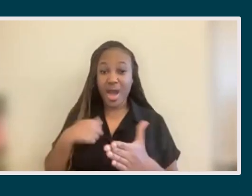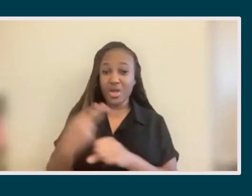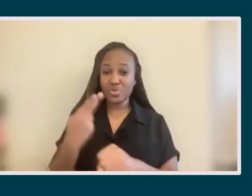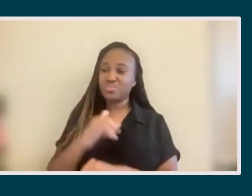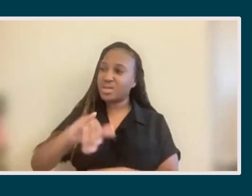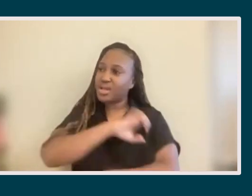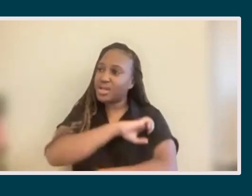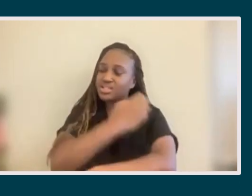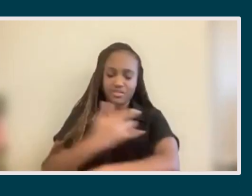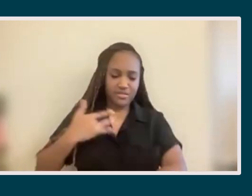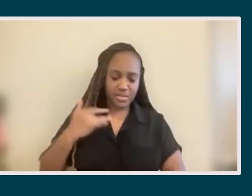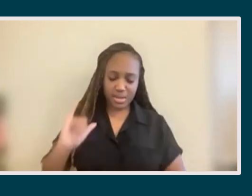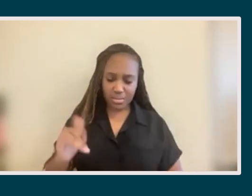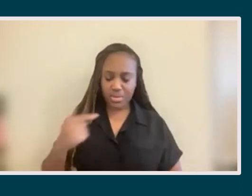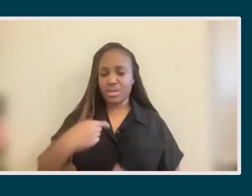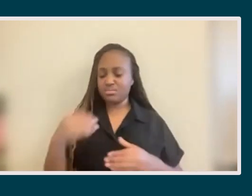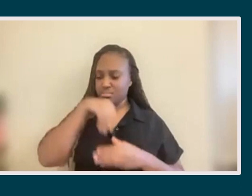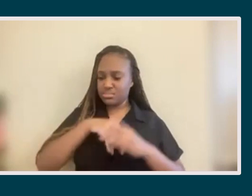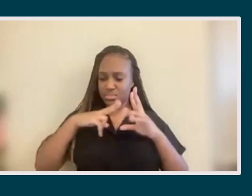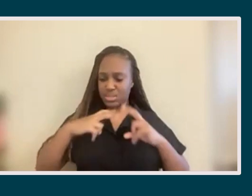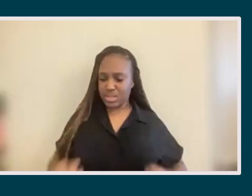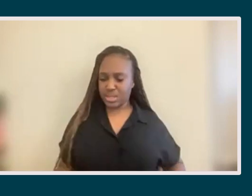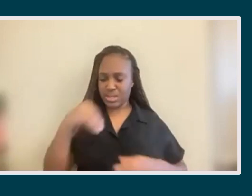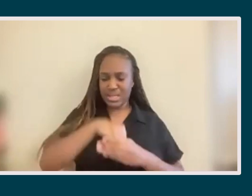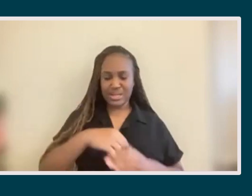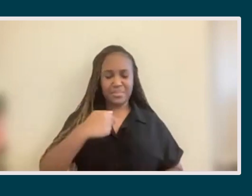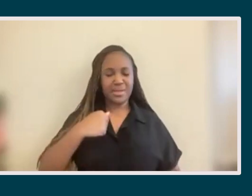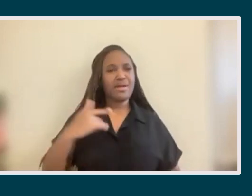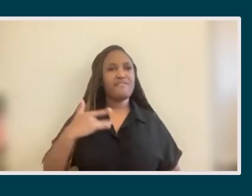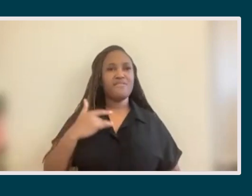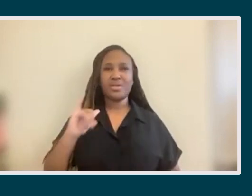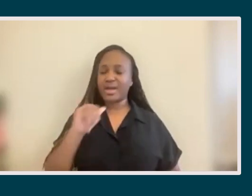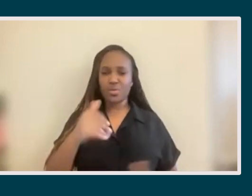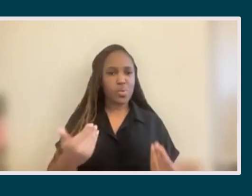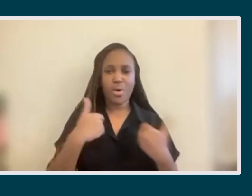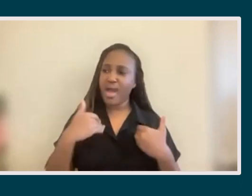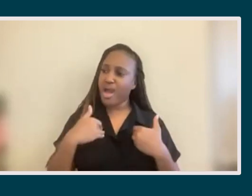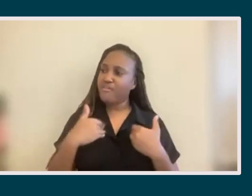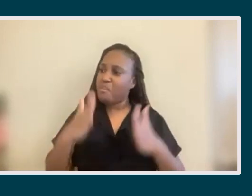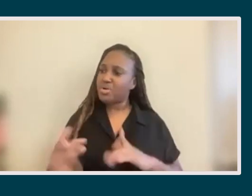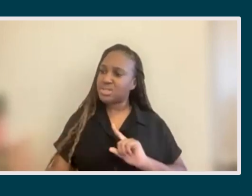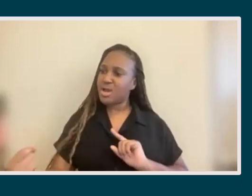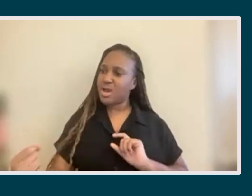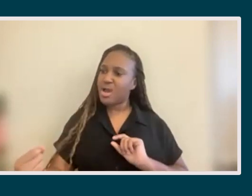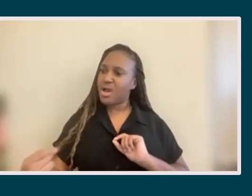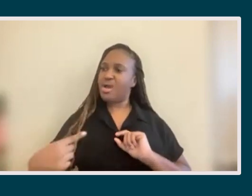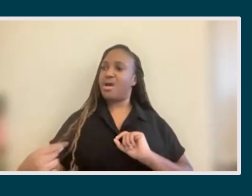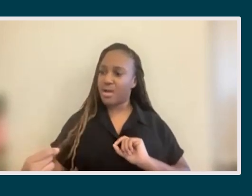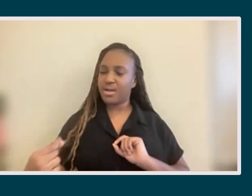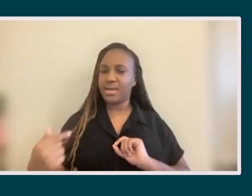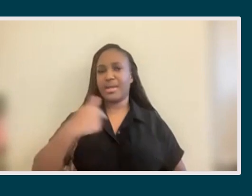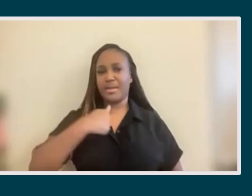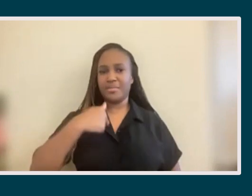lacking? What is this person triggering in me in the sense that, especially